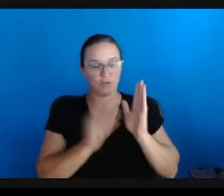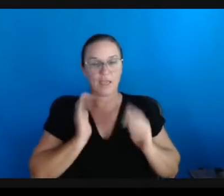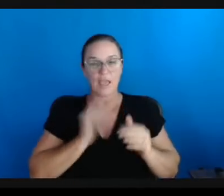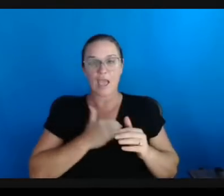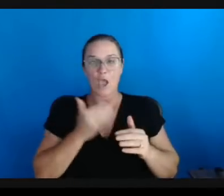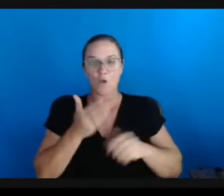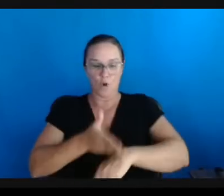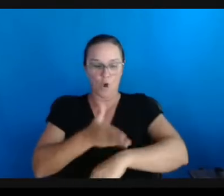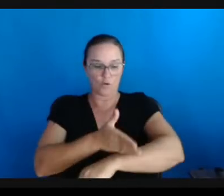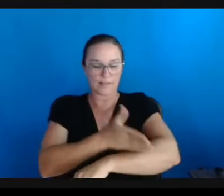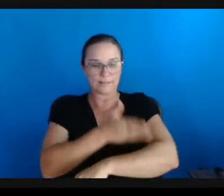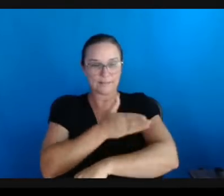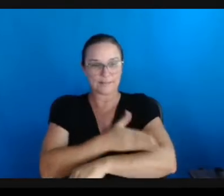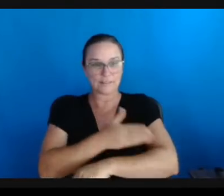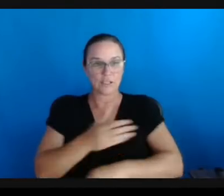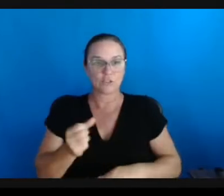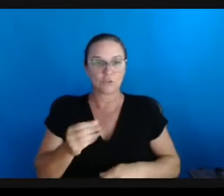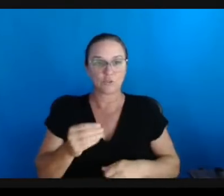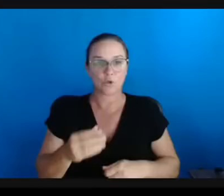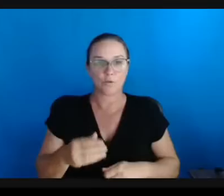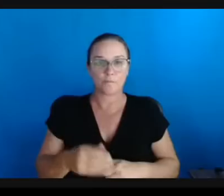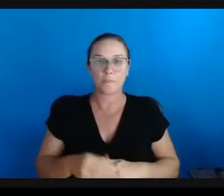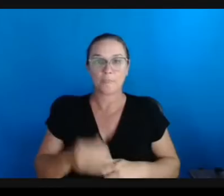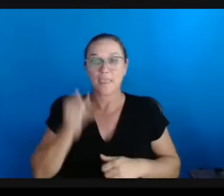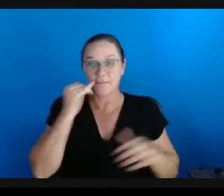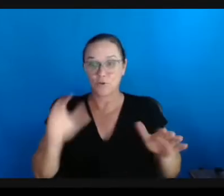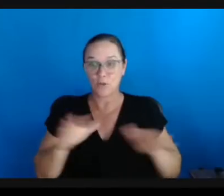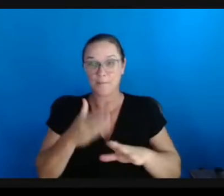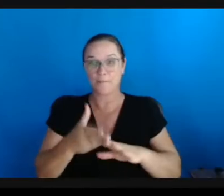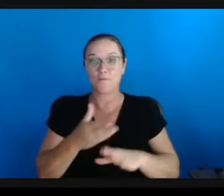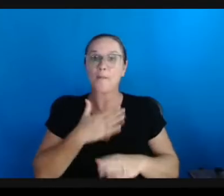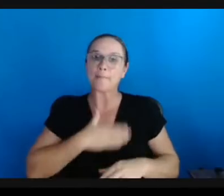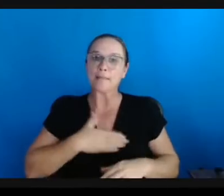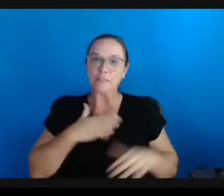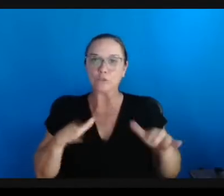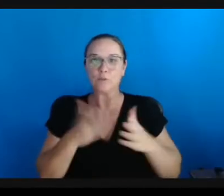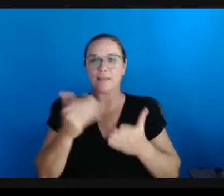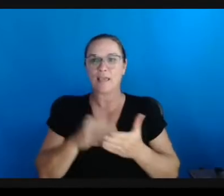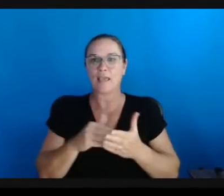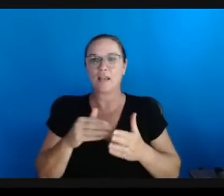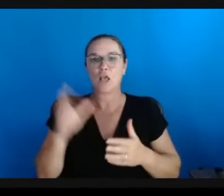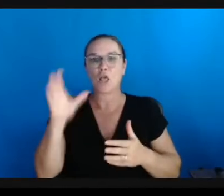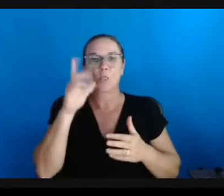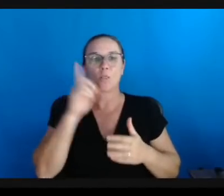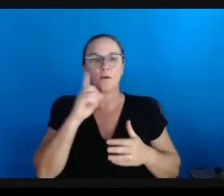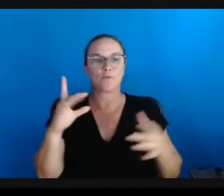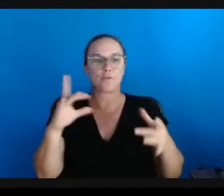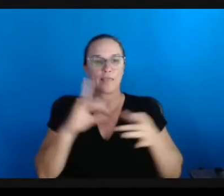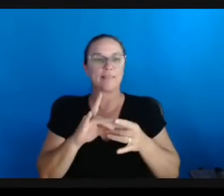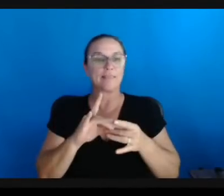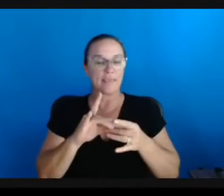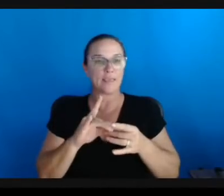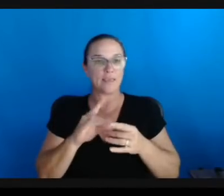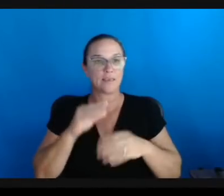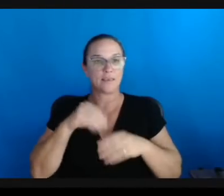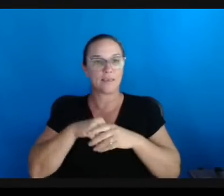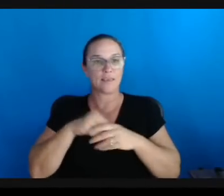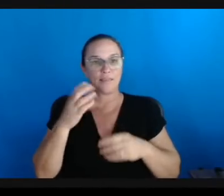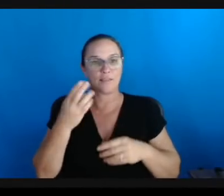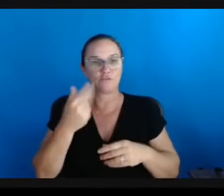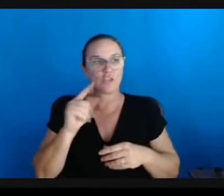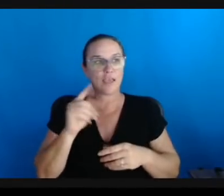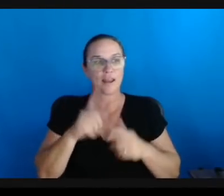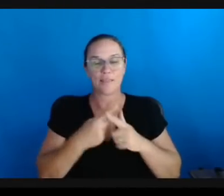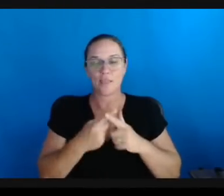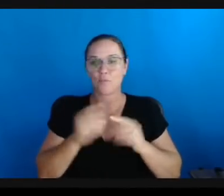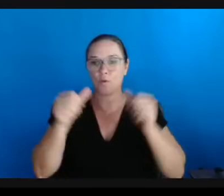really useful, even if you've done it before, to please do it again. Look for the link in the chat. We'll be putting a post on Hawaii Tracker at some point soon as well.